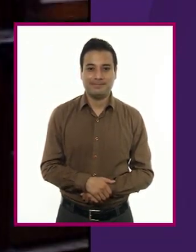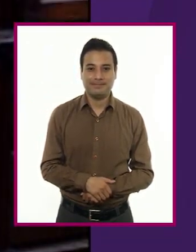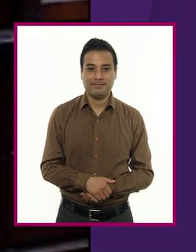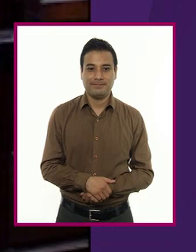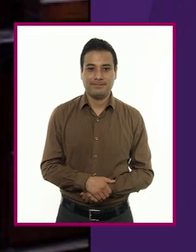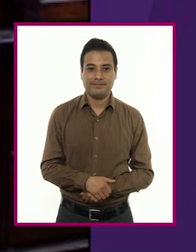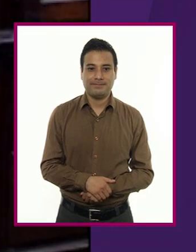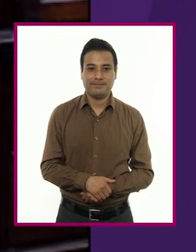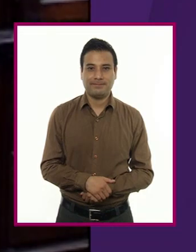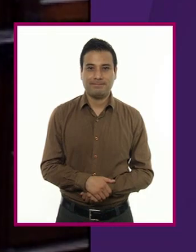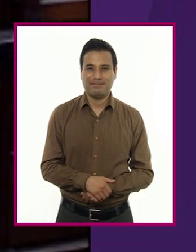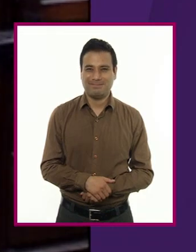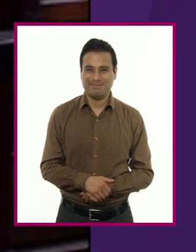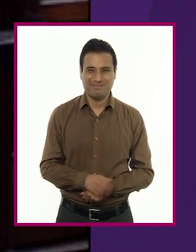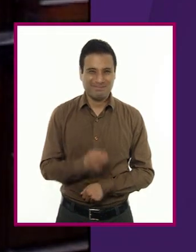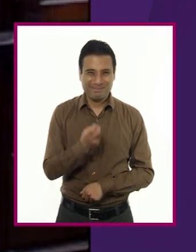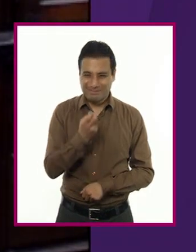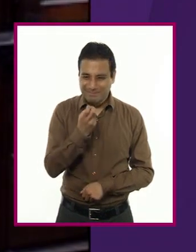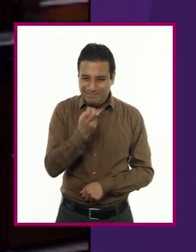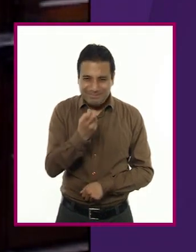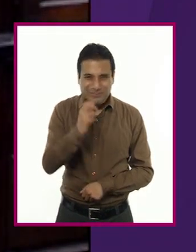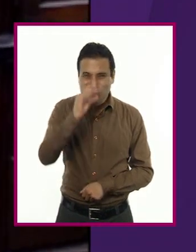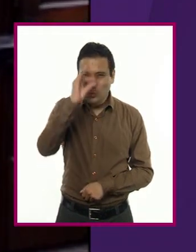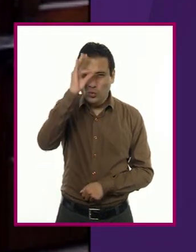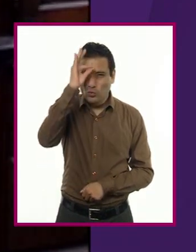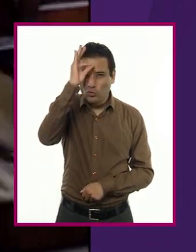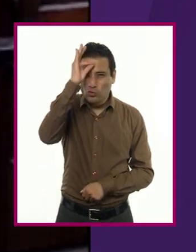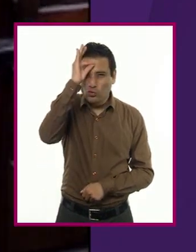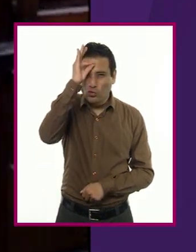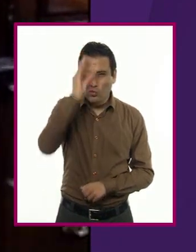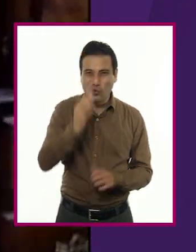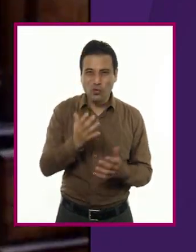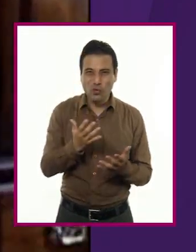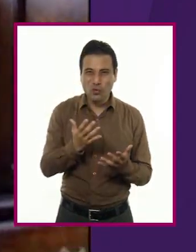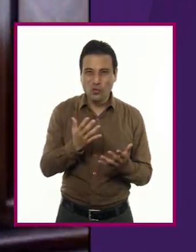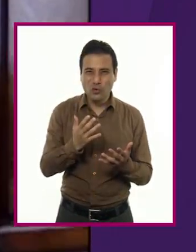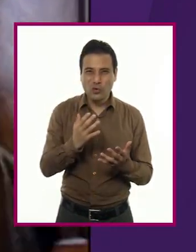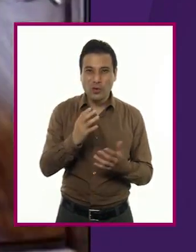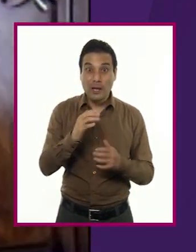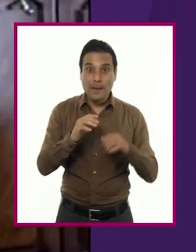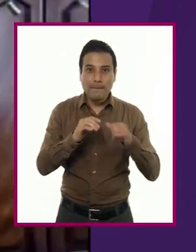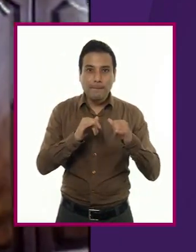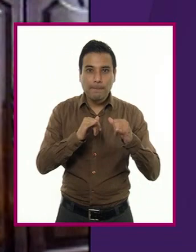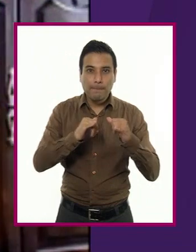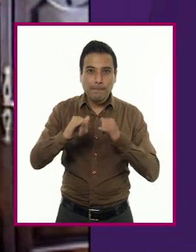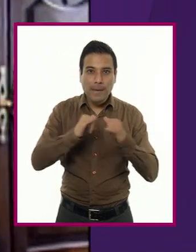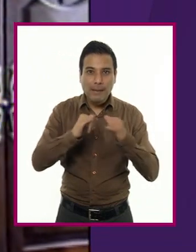This is ridiculous. I must get that map now.